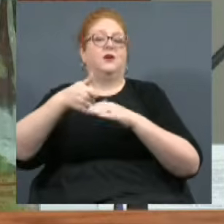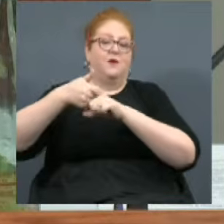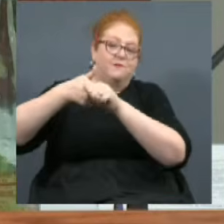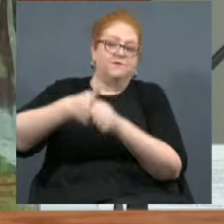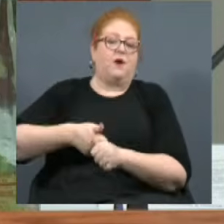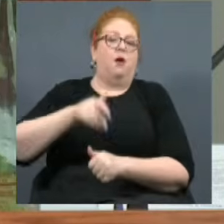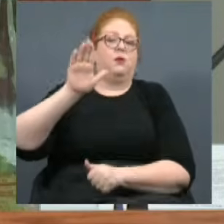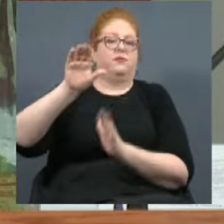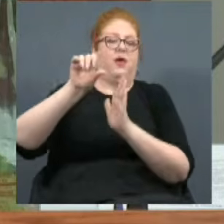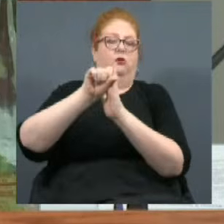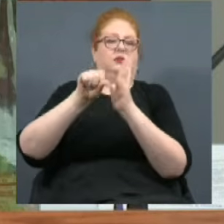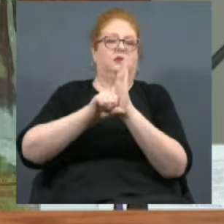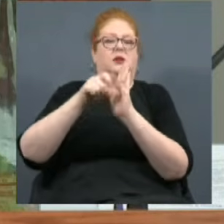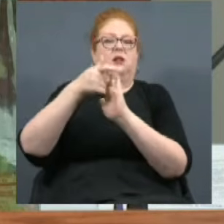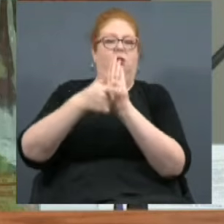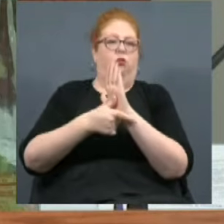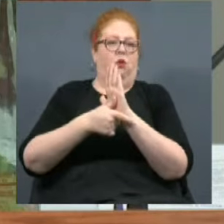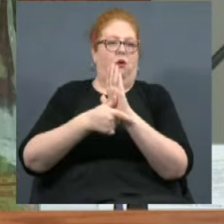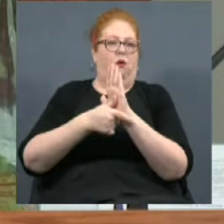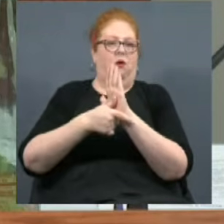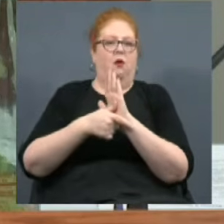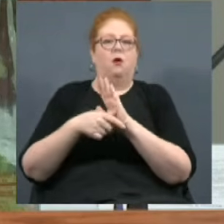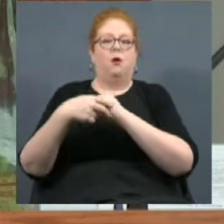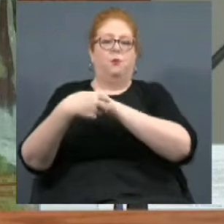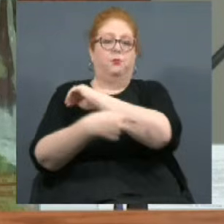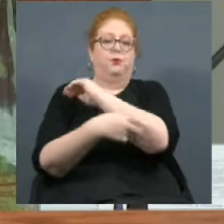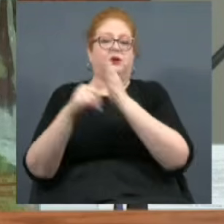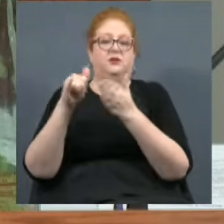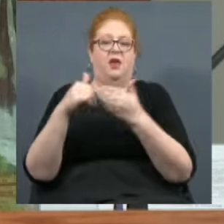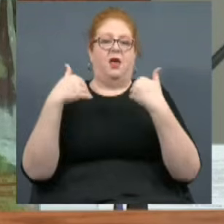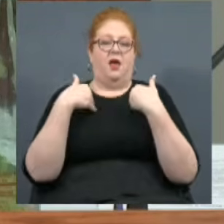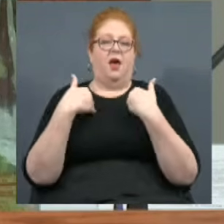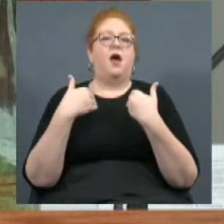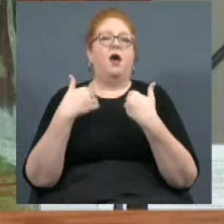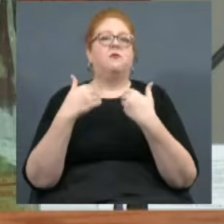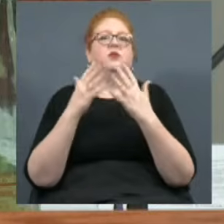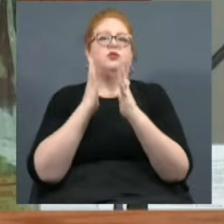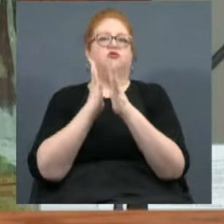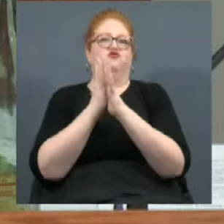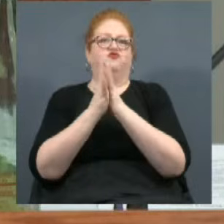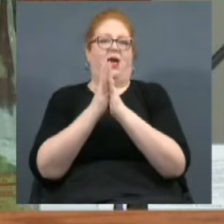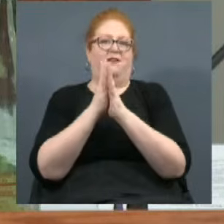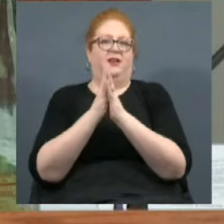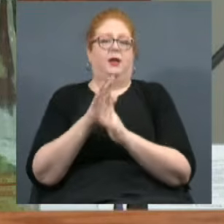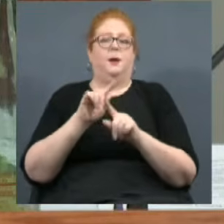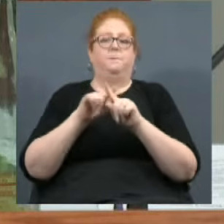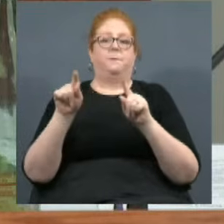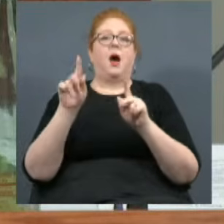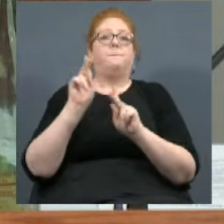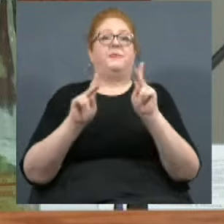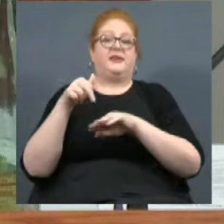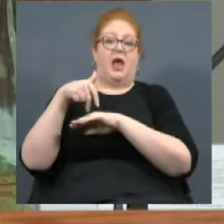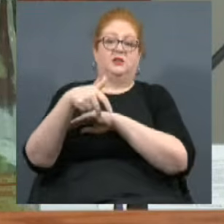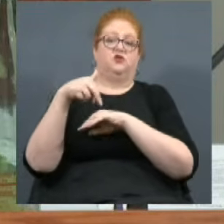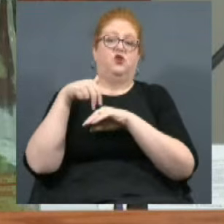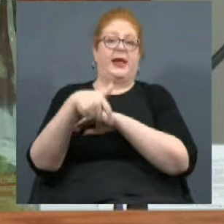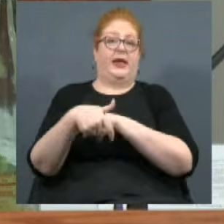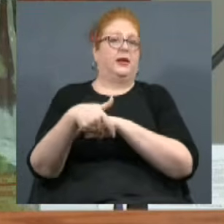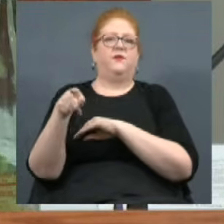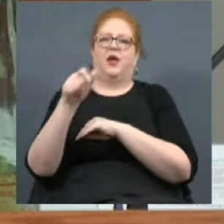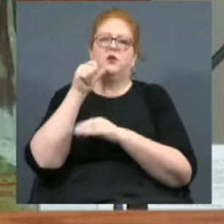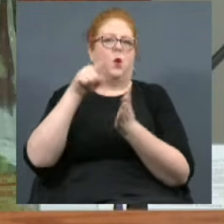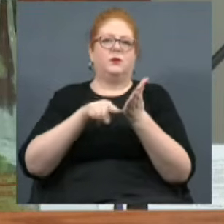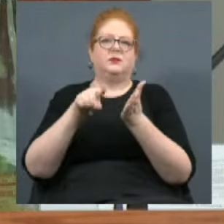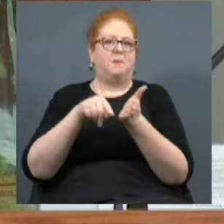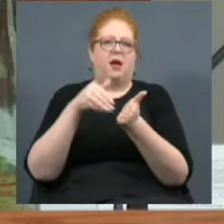statutory authority bridges that carry traffic. They don't, by course, inspect pedestrian bridges, which is what we own two of.